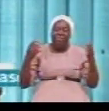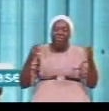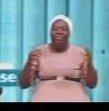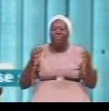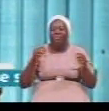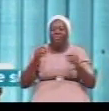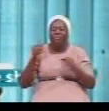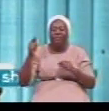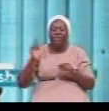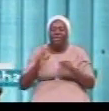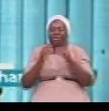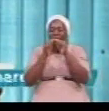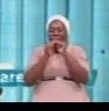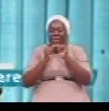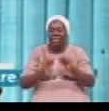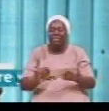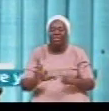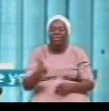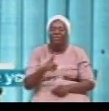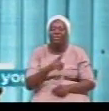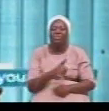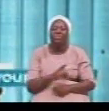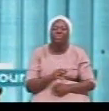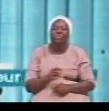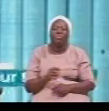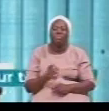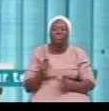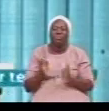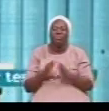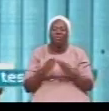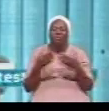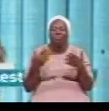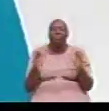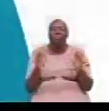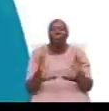God bless you. The meeting for tonight is over.